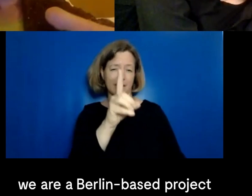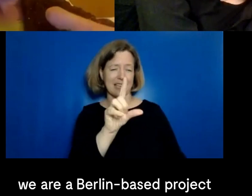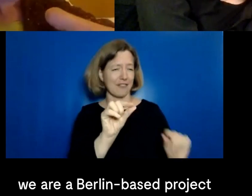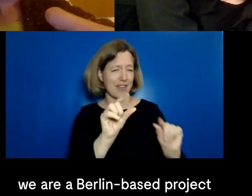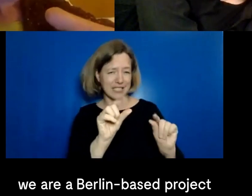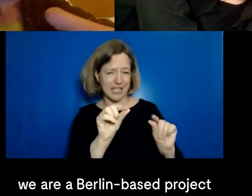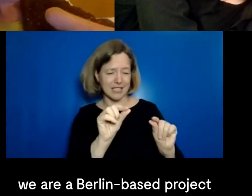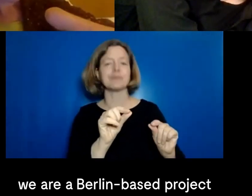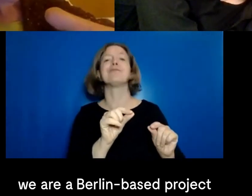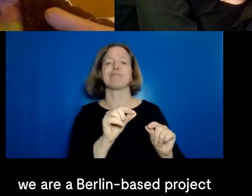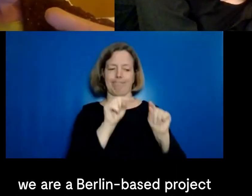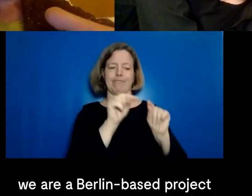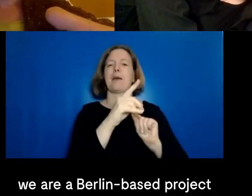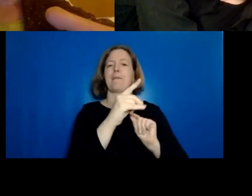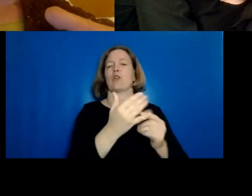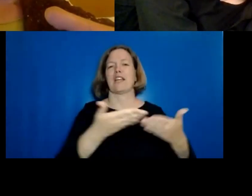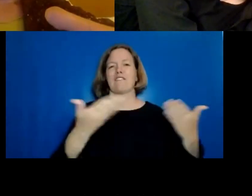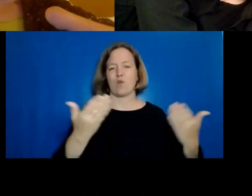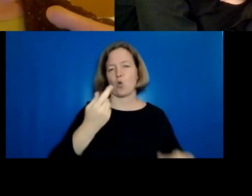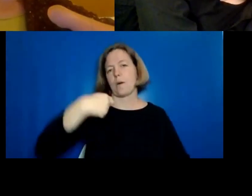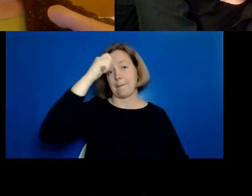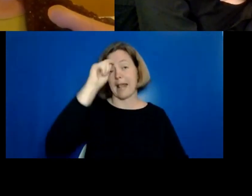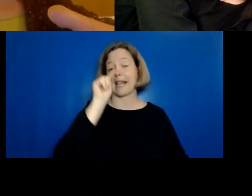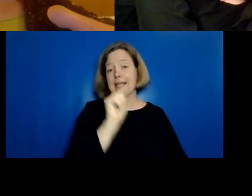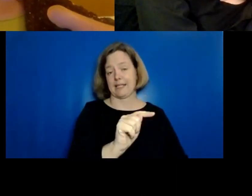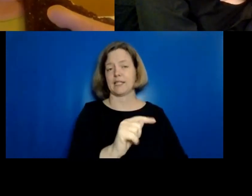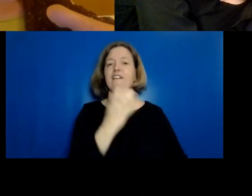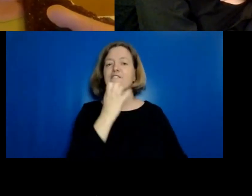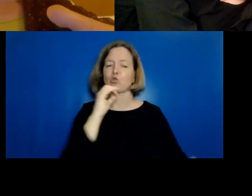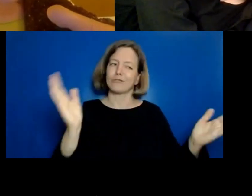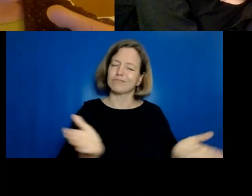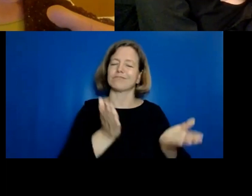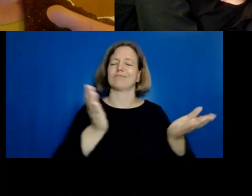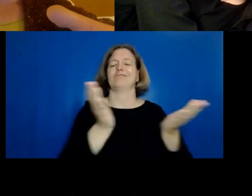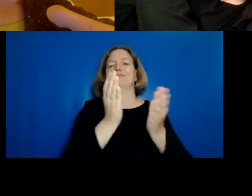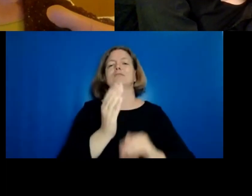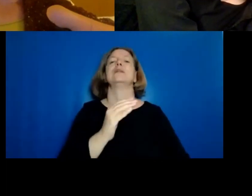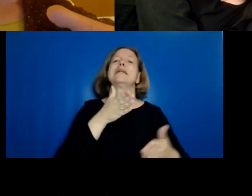project that seeks to empower disabled and deaf artists,